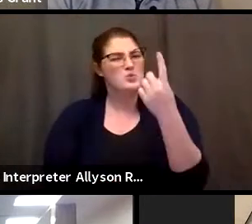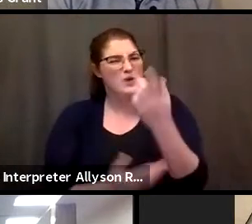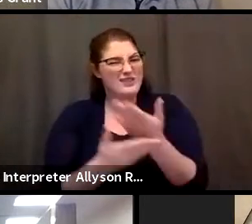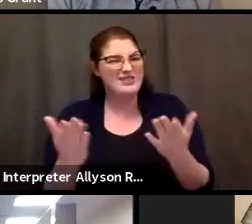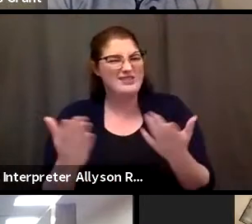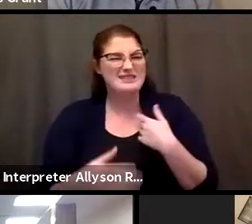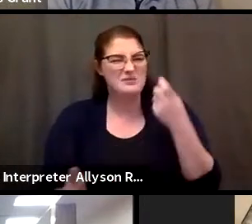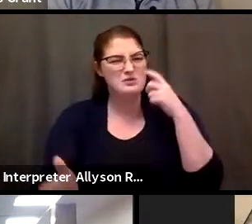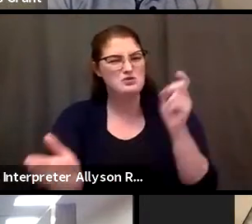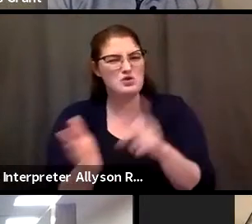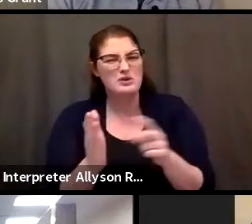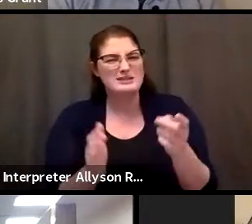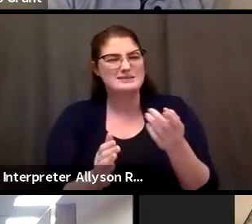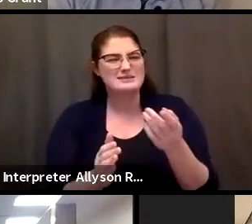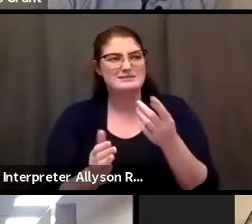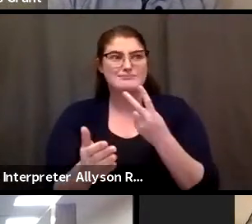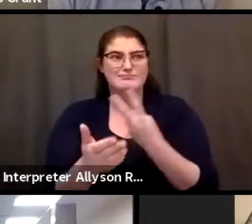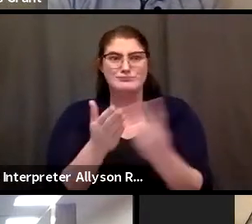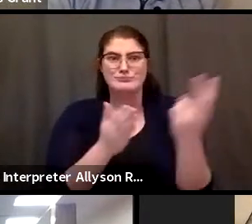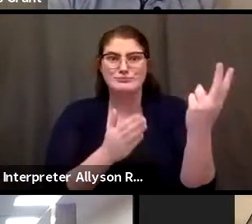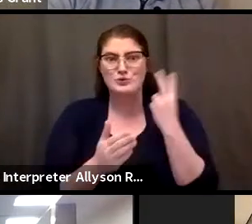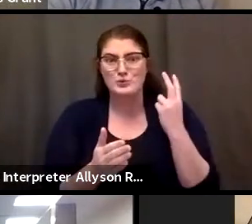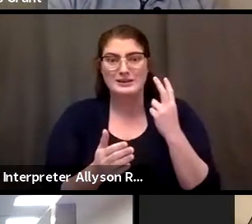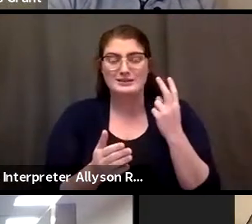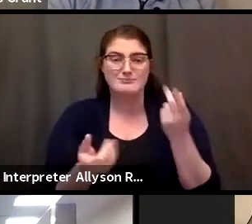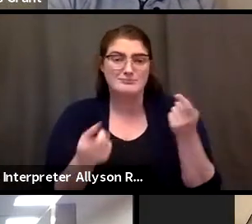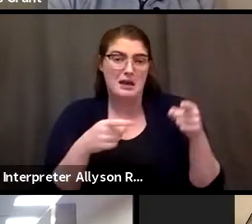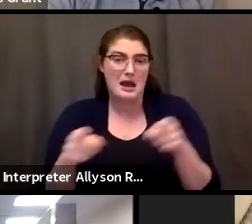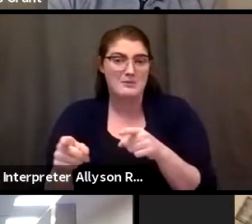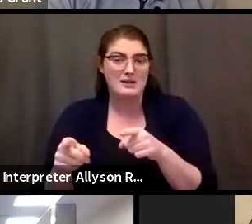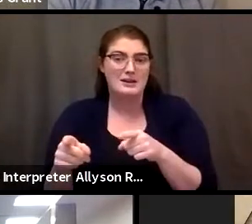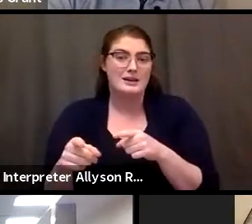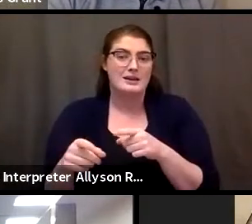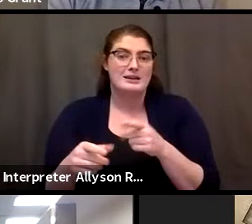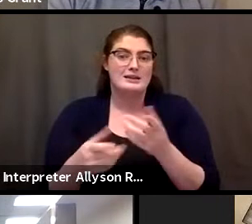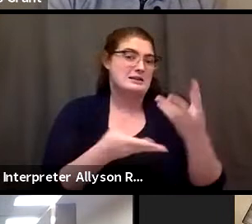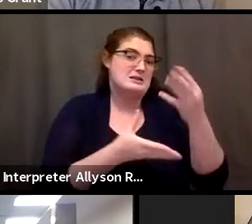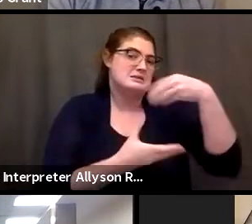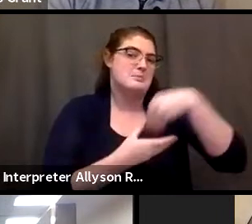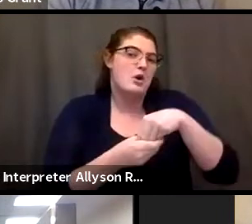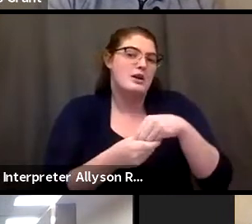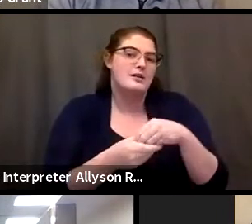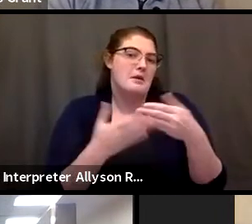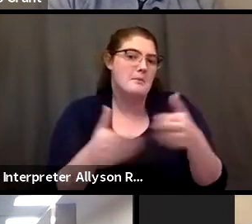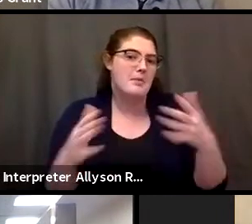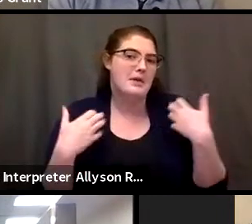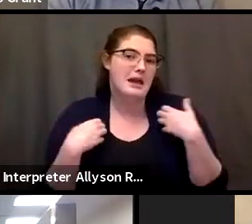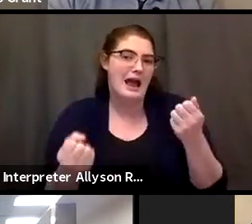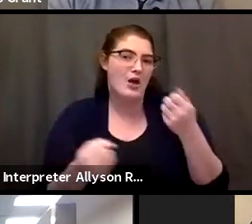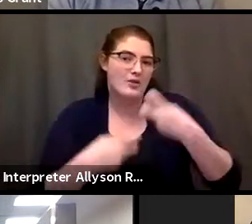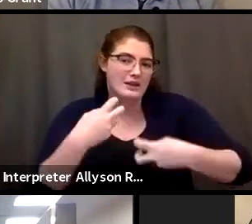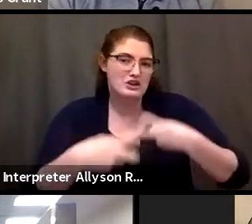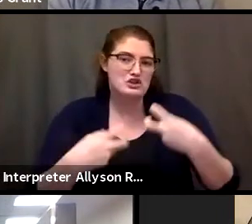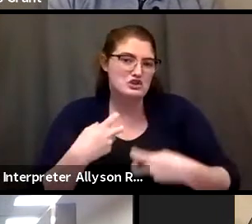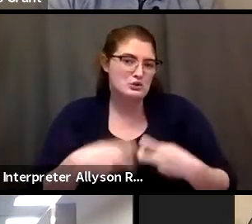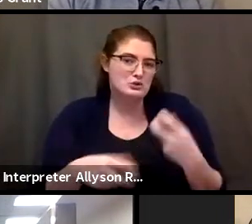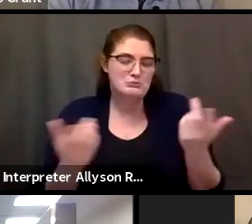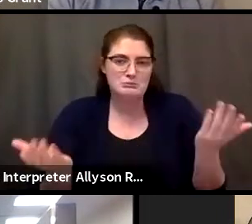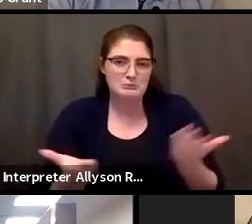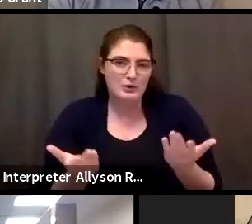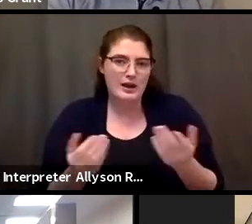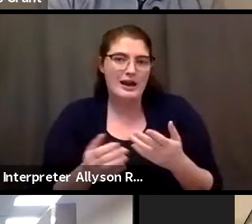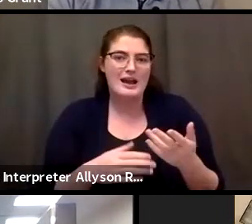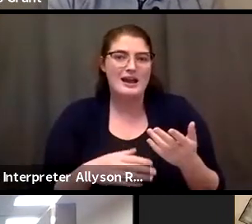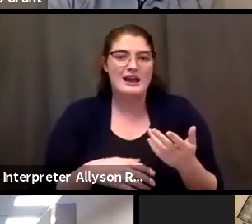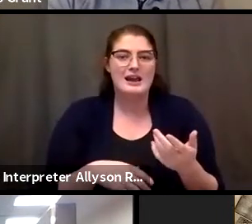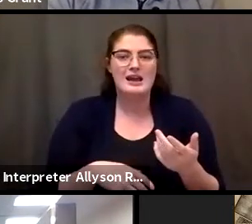just noticed in the past 2 weeks, is, part of the public health issue is the